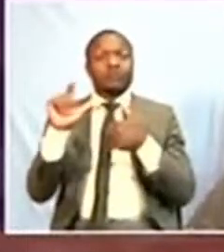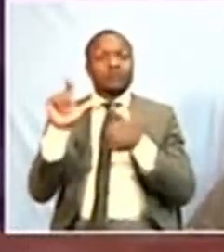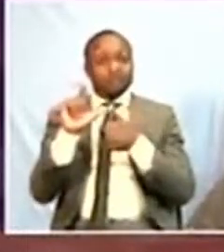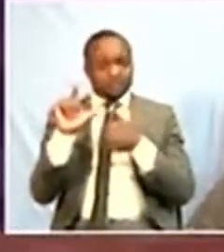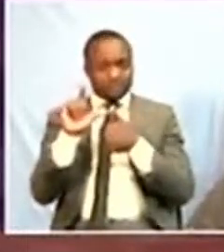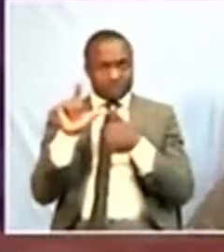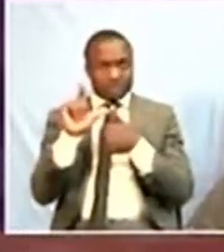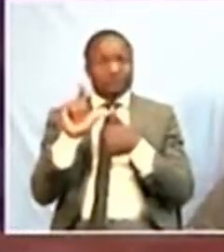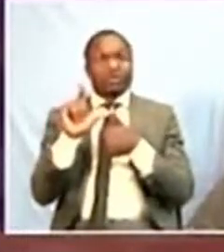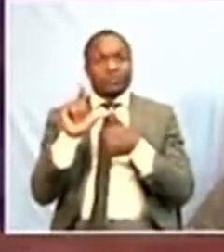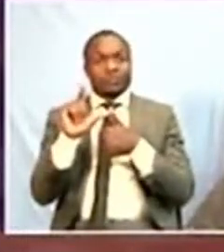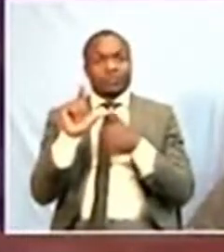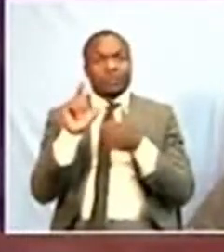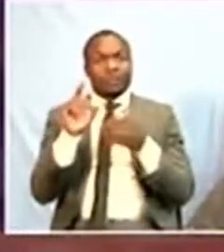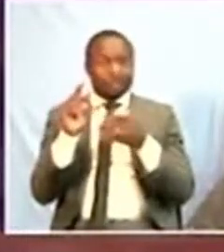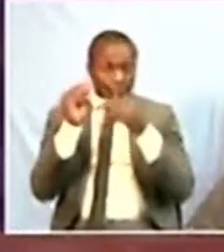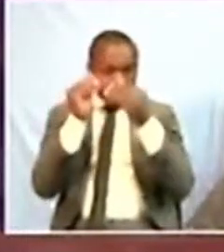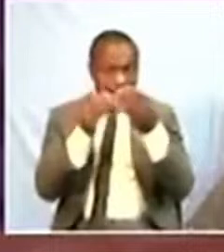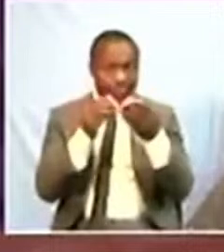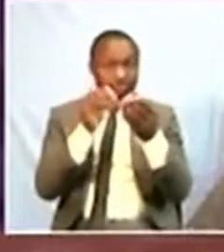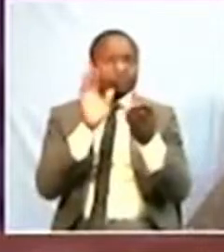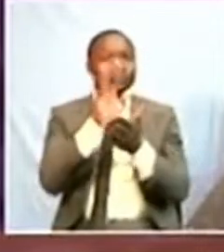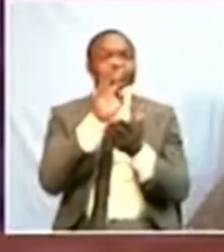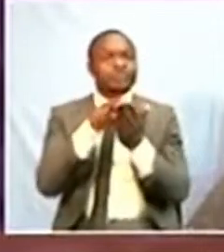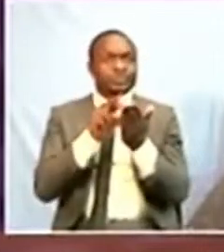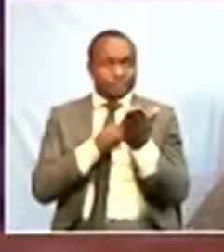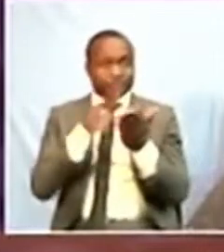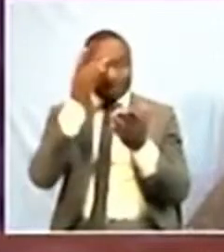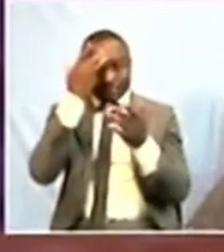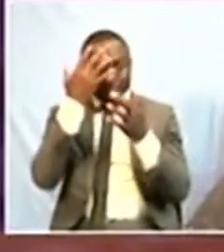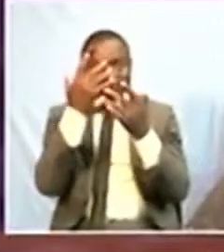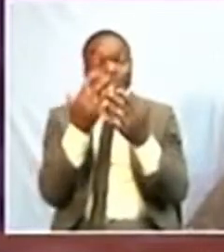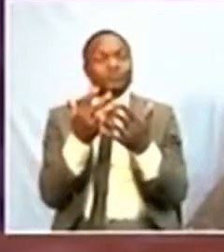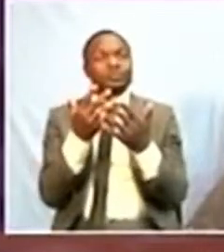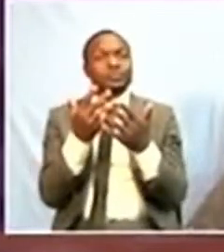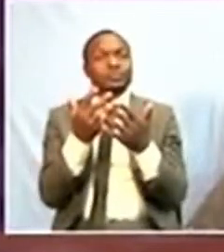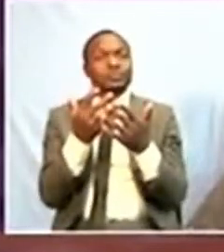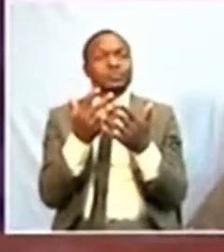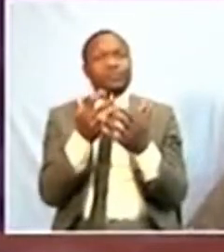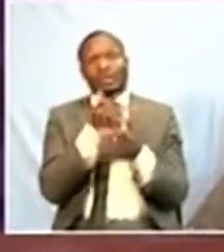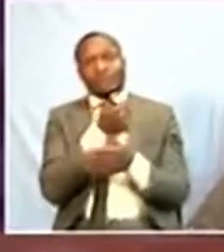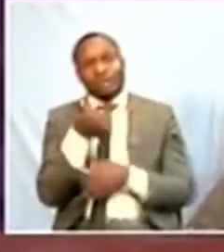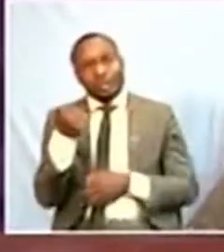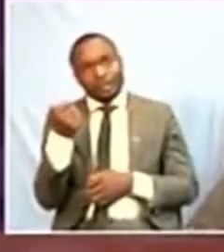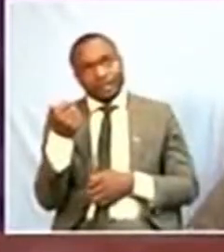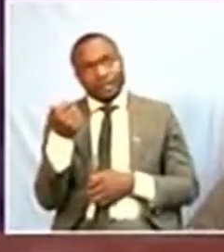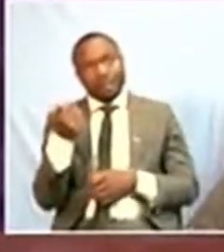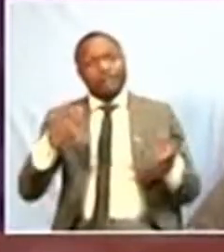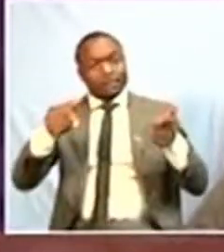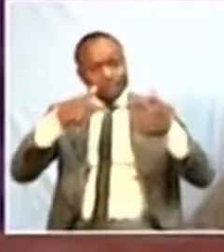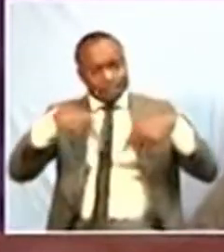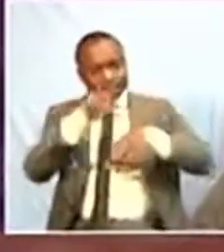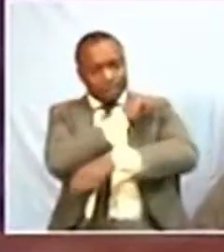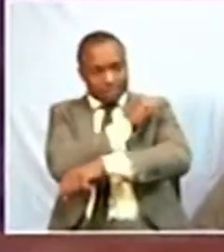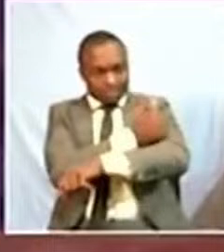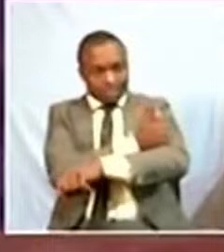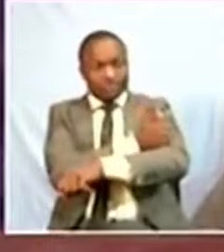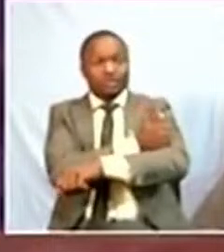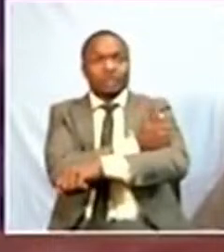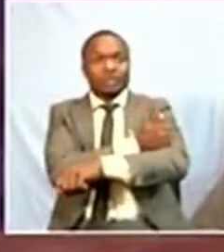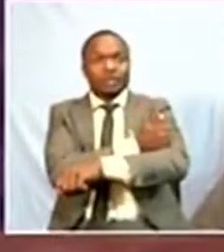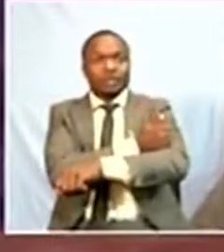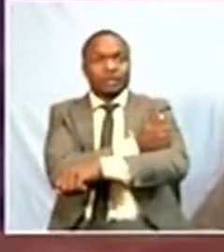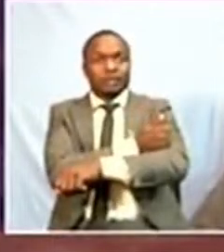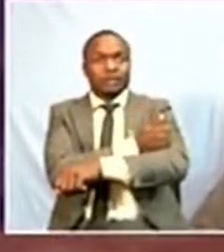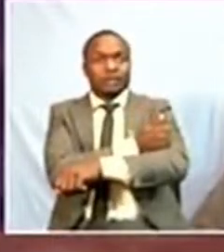Lufwanyama to make their submission today, and we expect another local authority to end